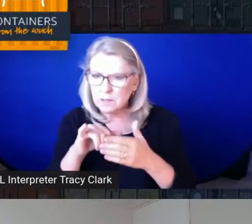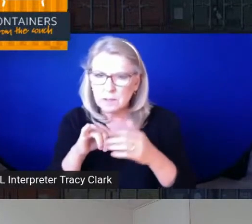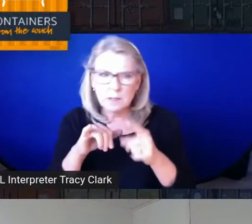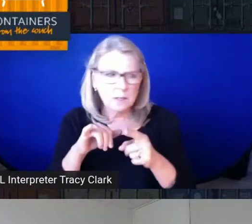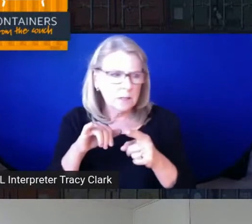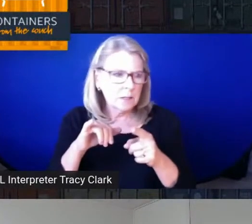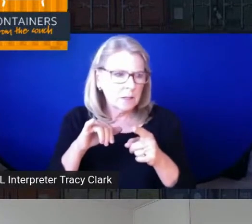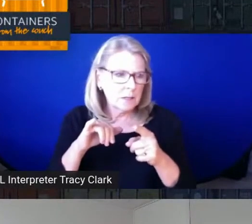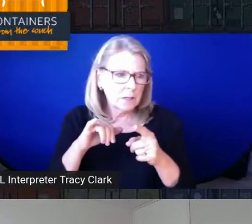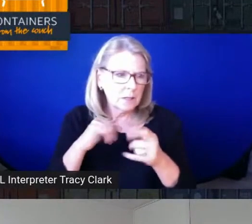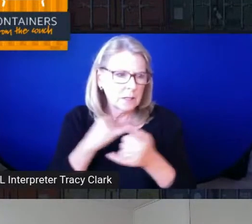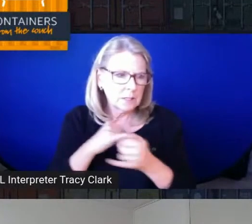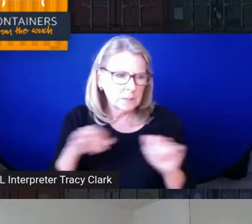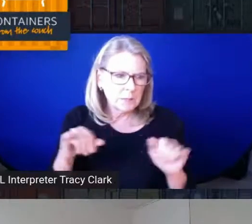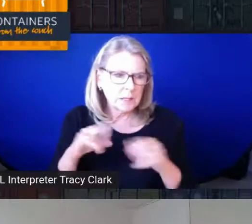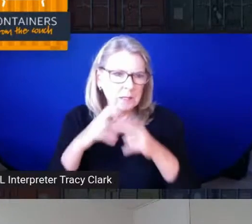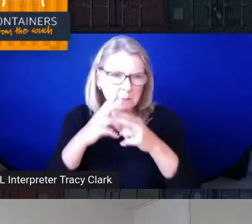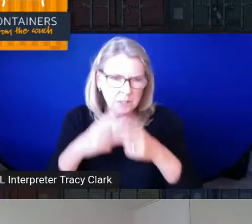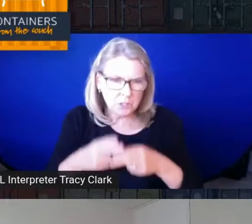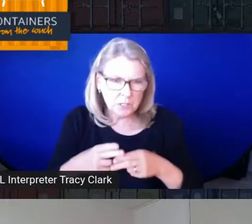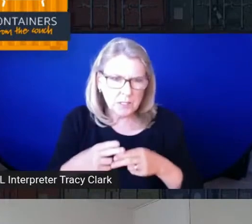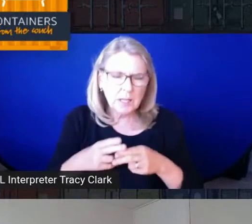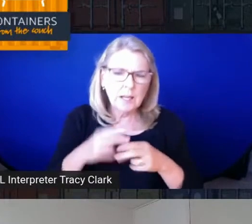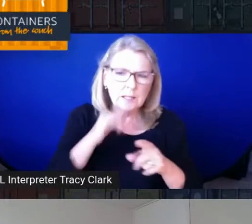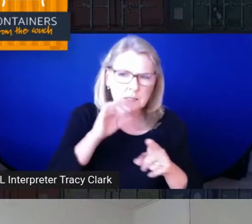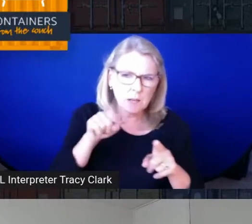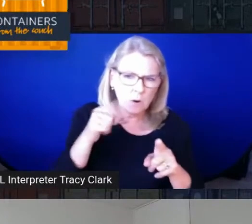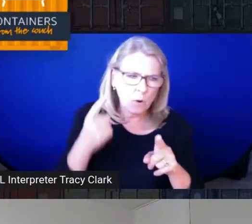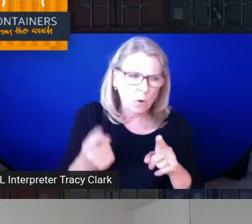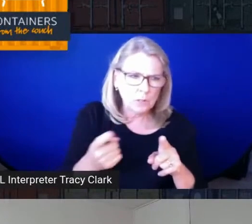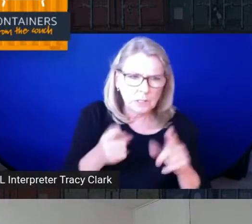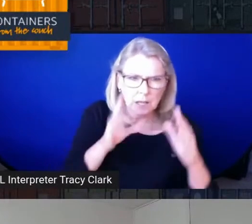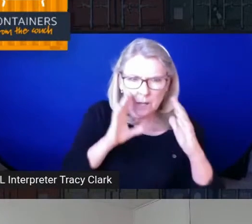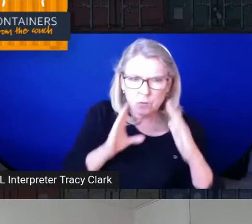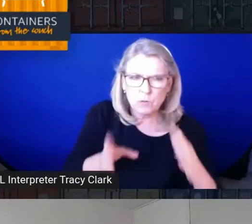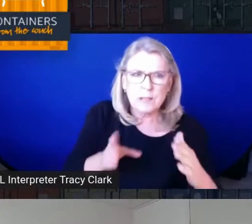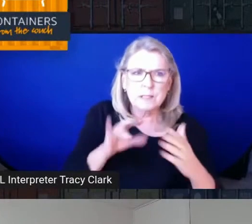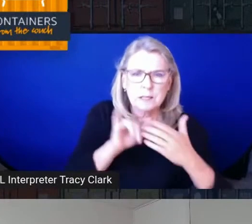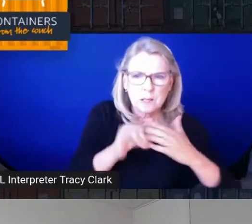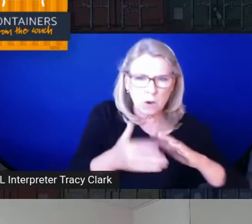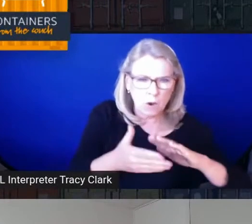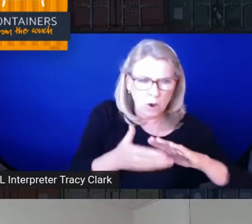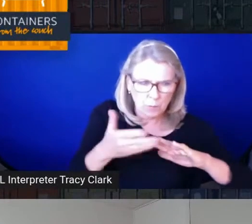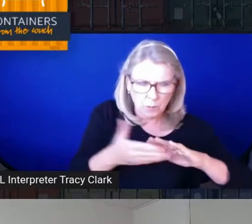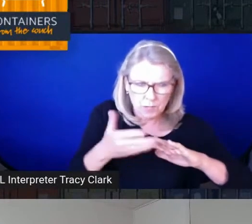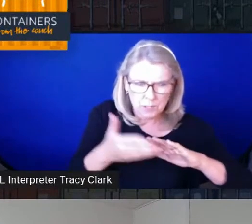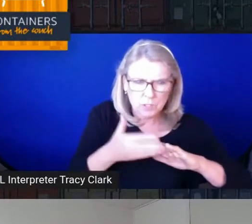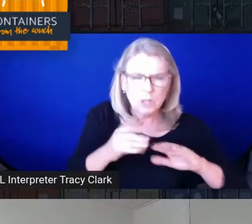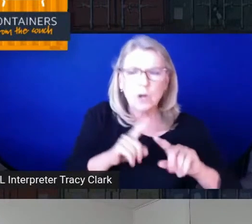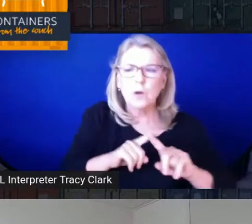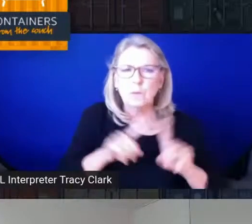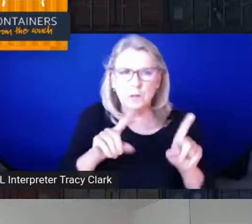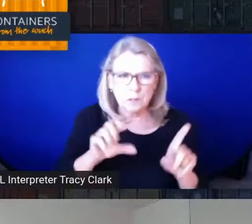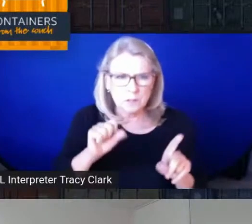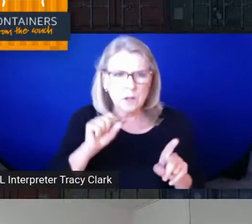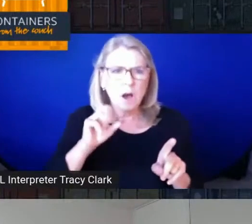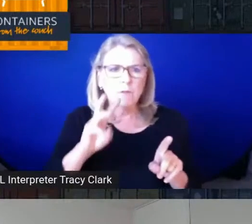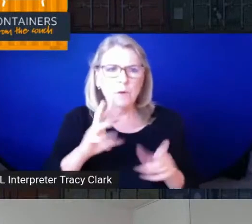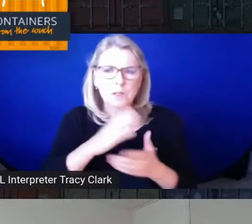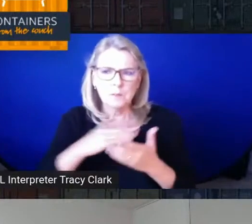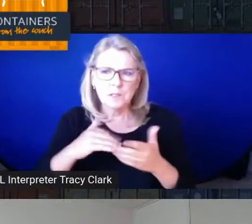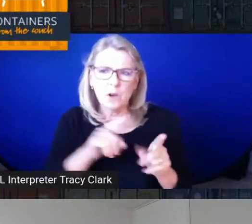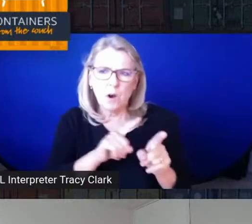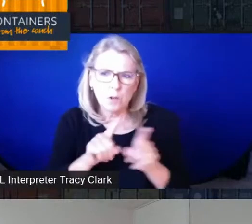the data only. It's not only addressing the operation, but the software dimension is also important. That with